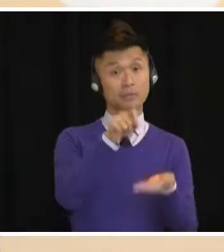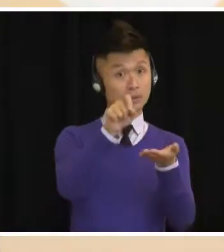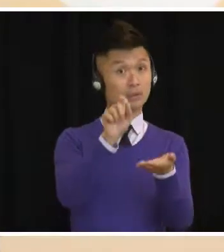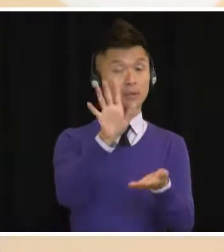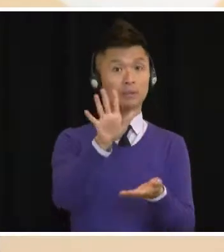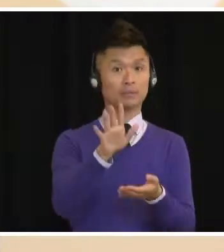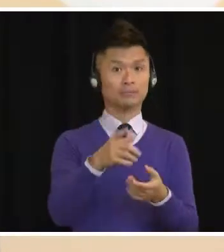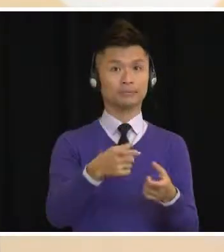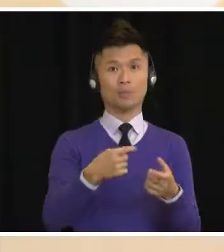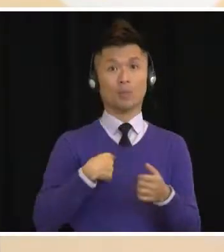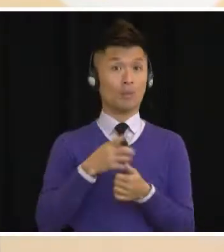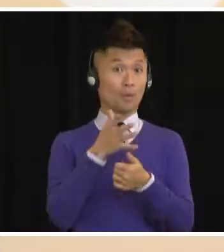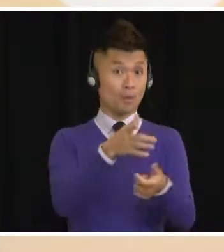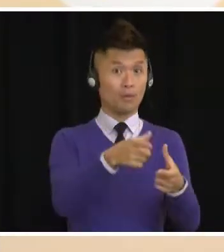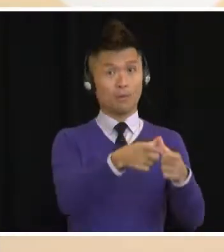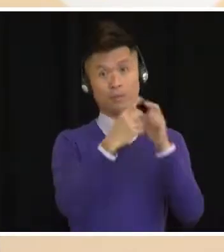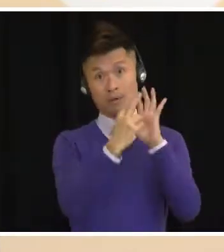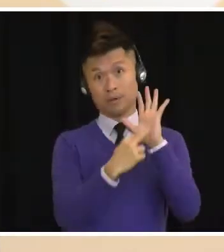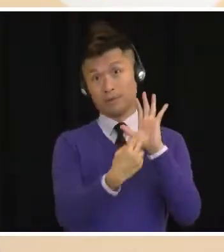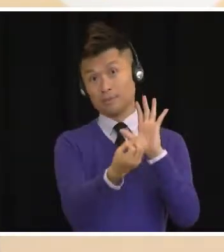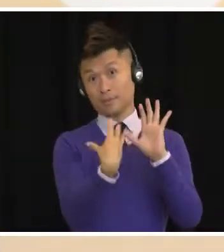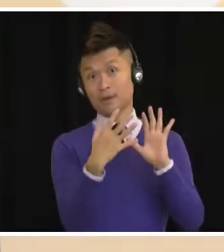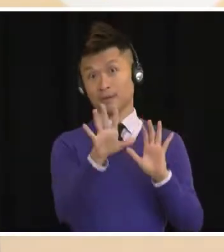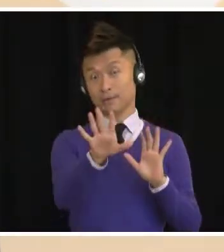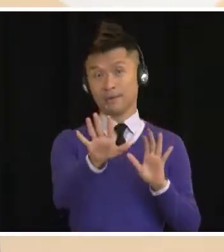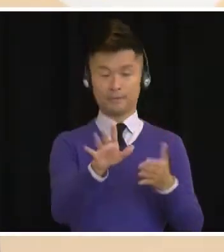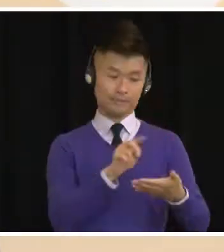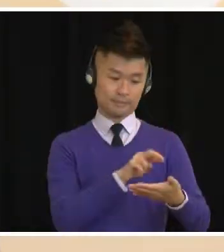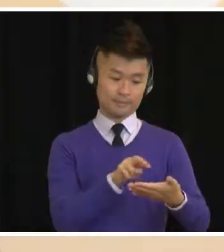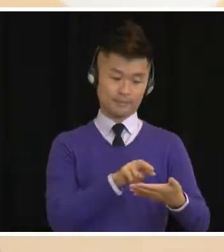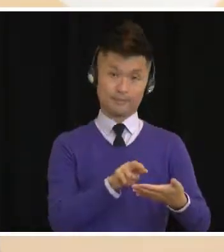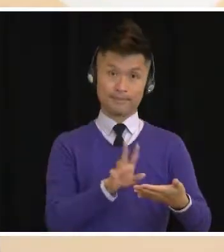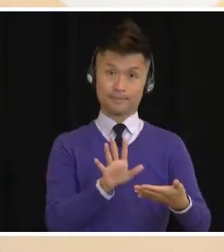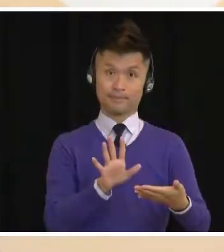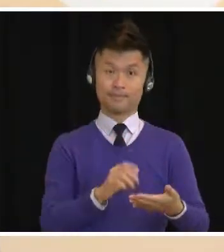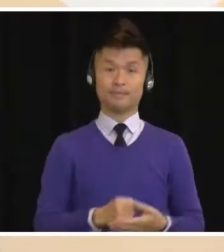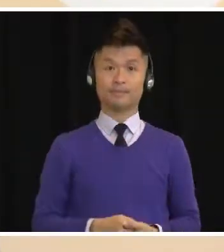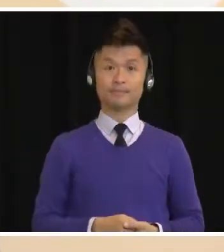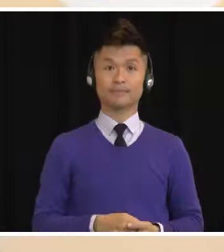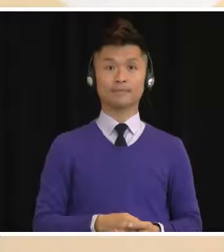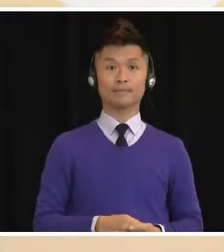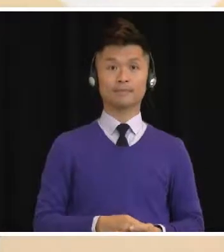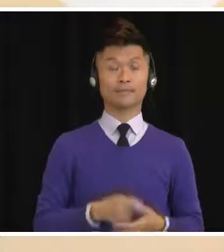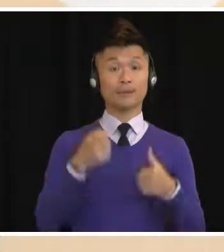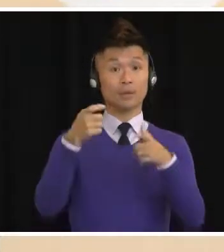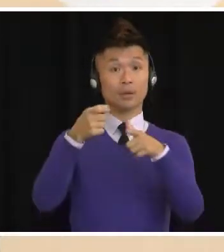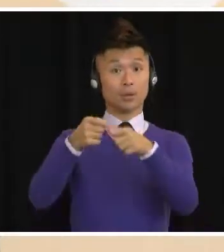the provisions of the Convention have the status of domestic law.